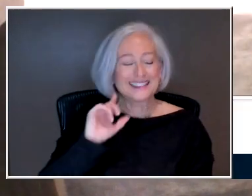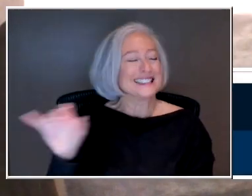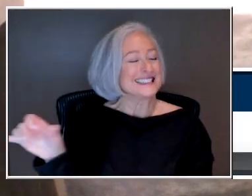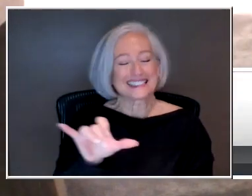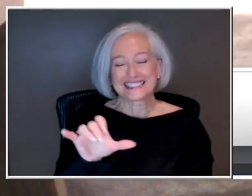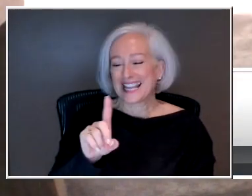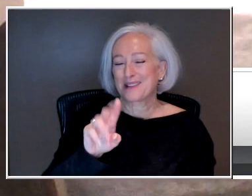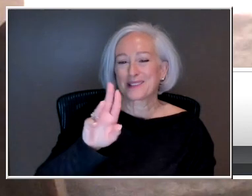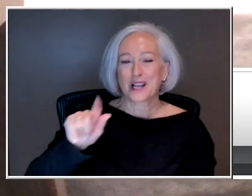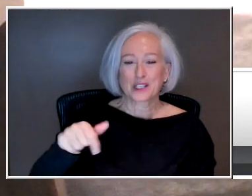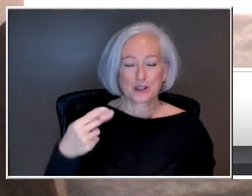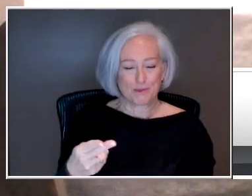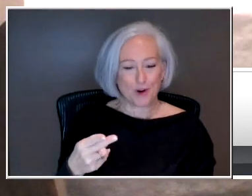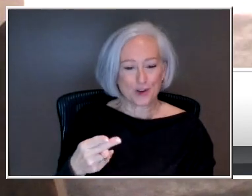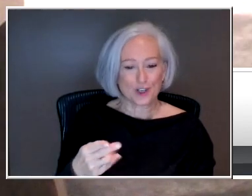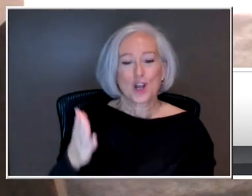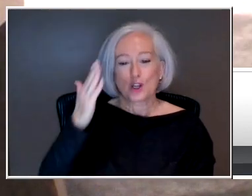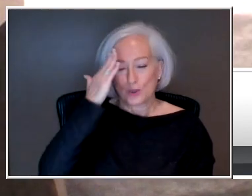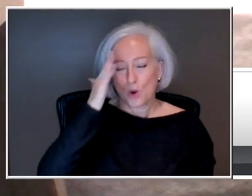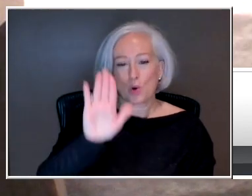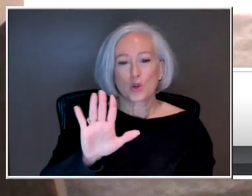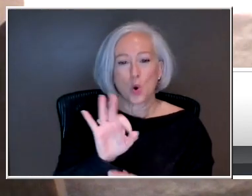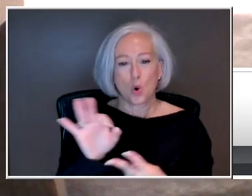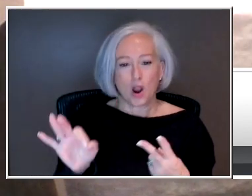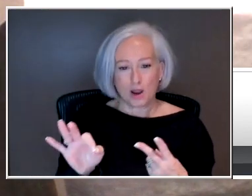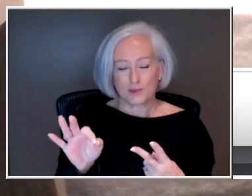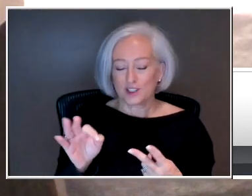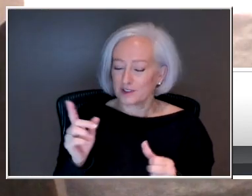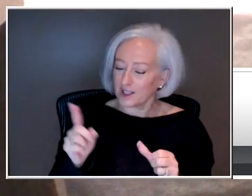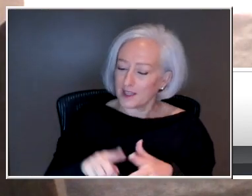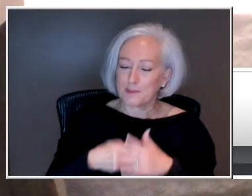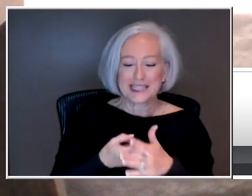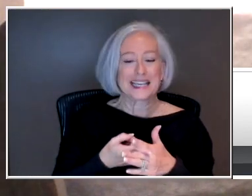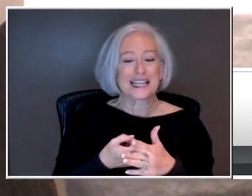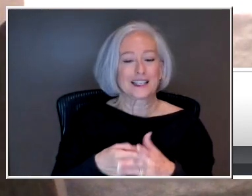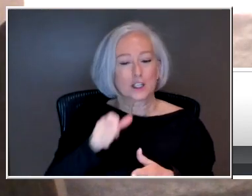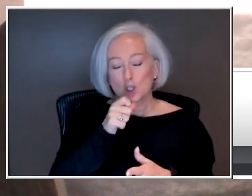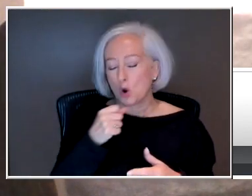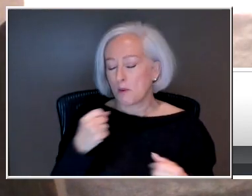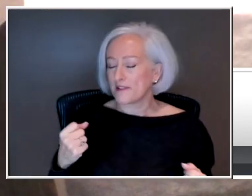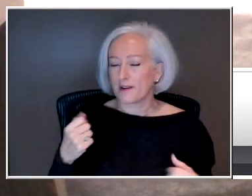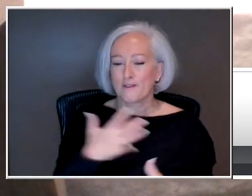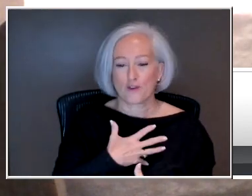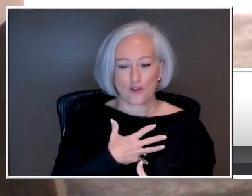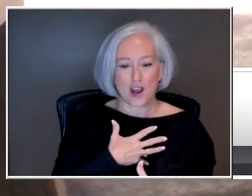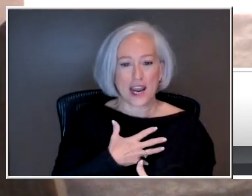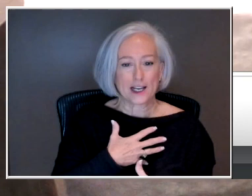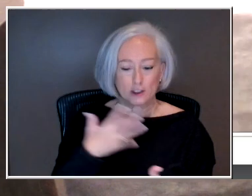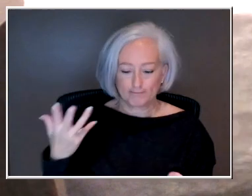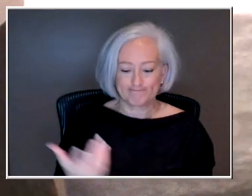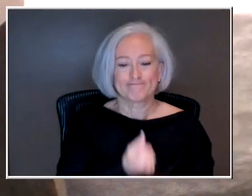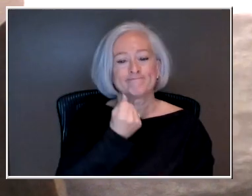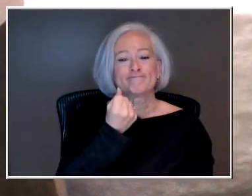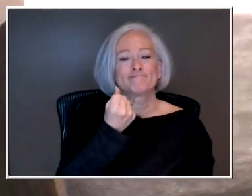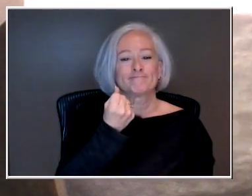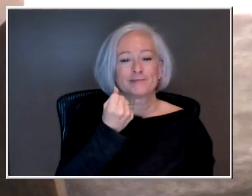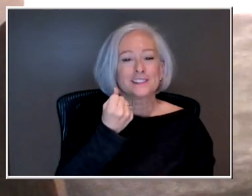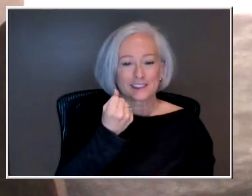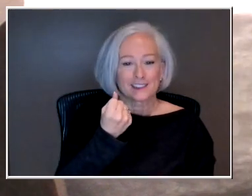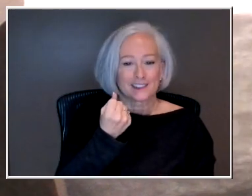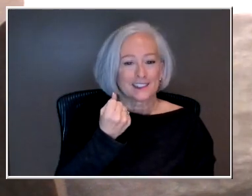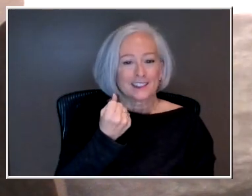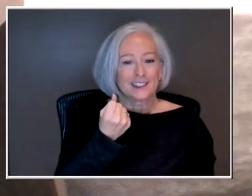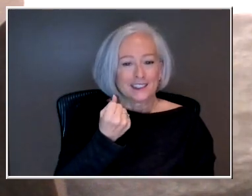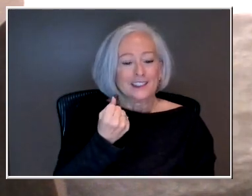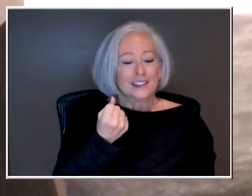said. Just know your options up front and don't be afraid to, take that hard